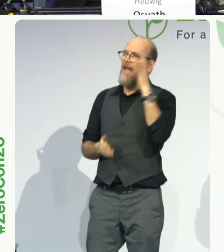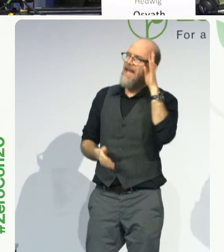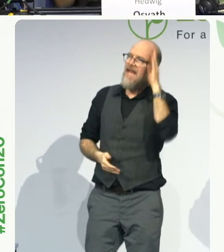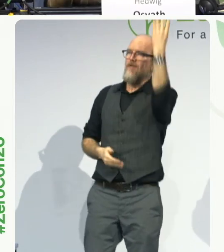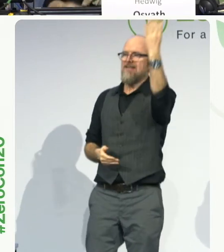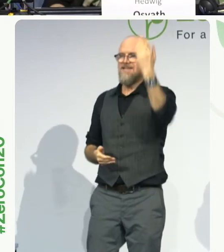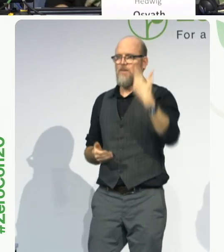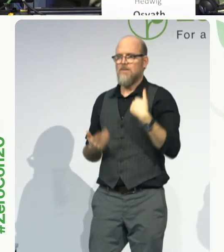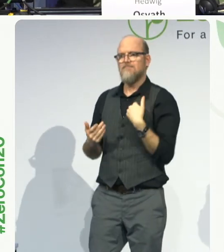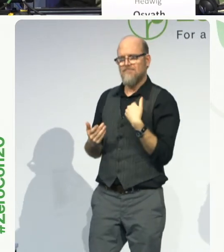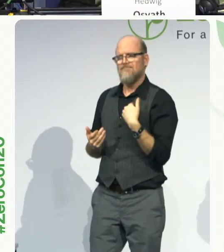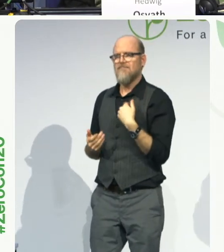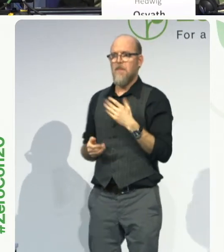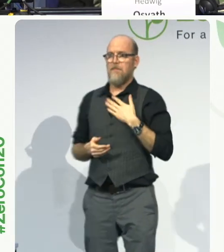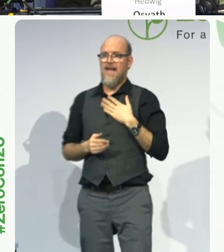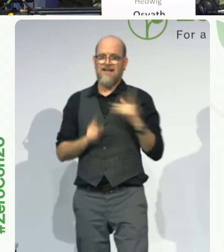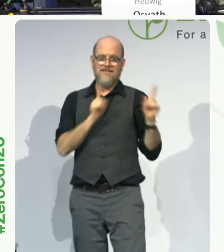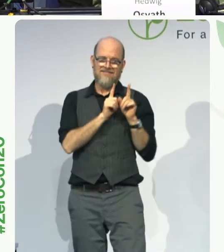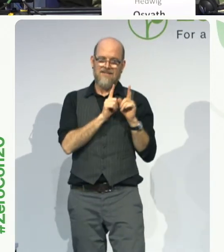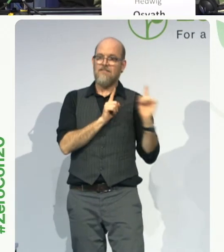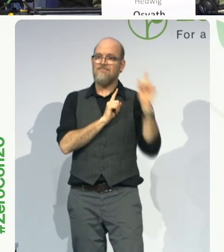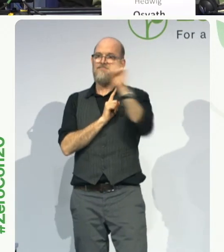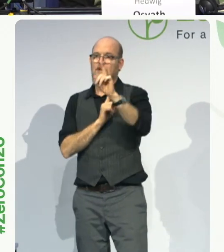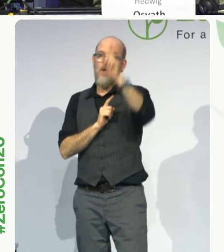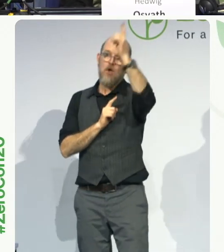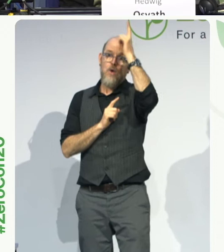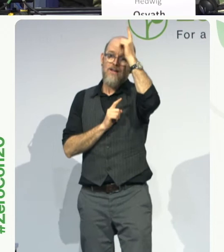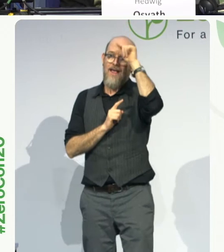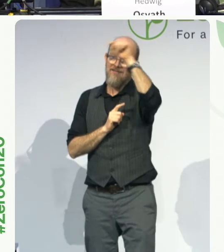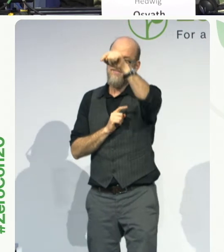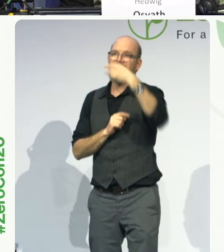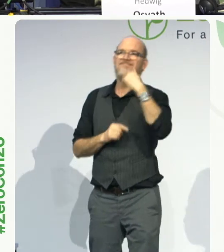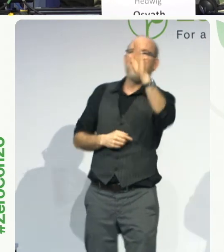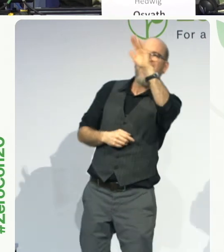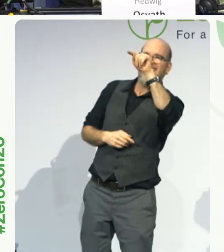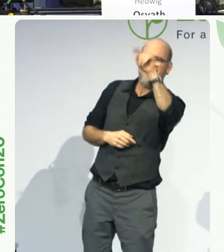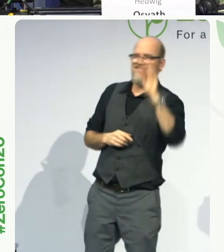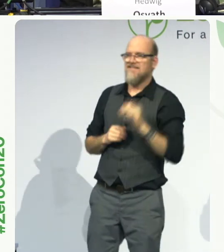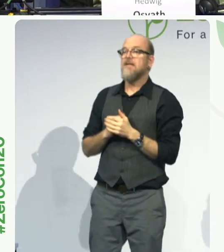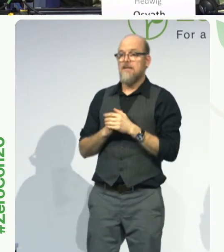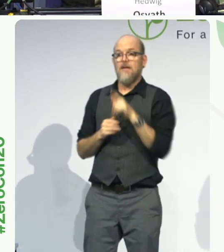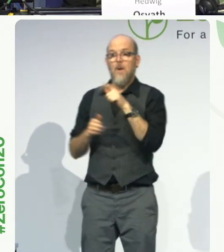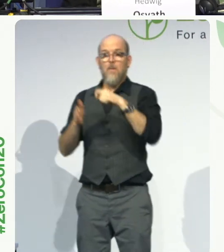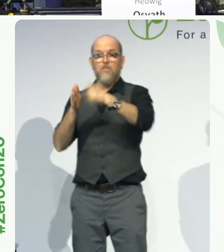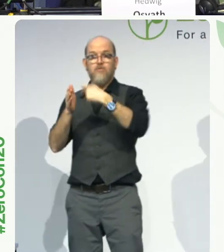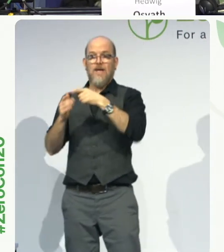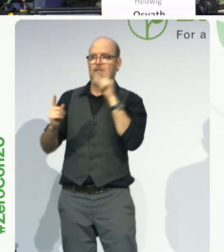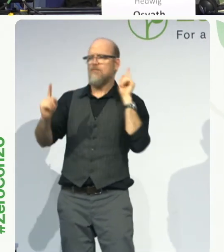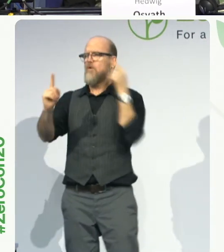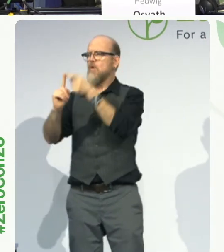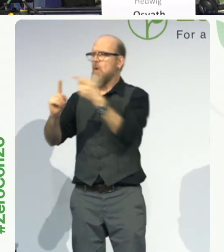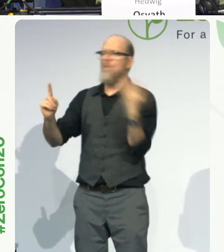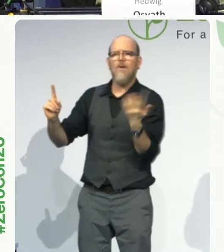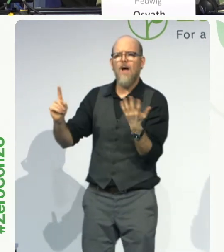quickly. Exactly. So this project, promoting quality and inclusive education, short PROMISE, is